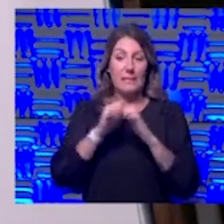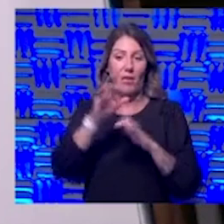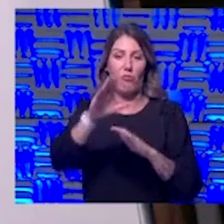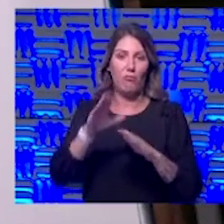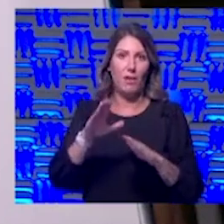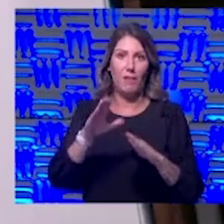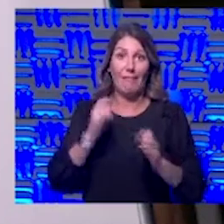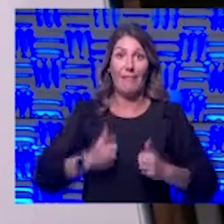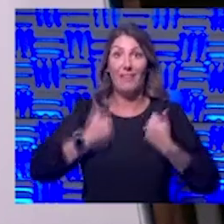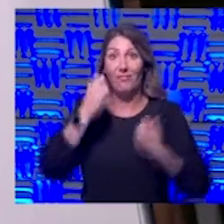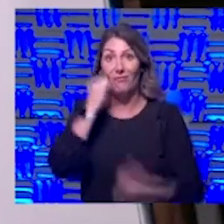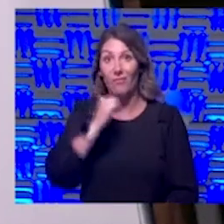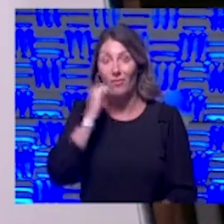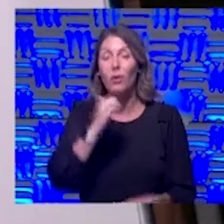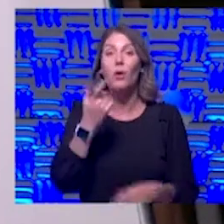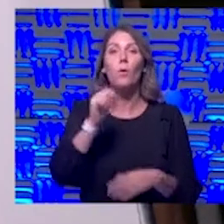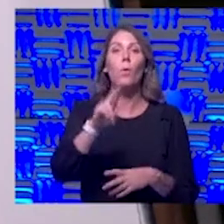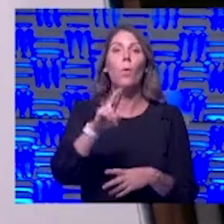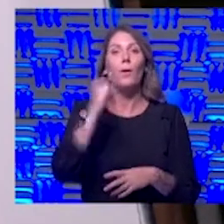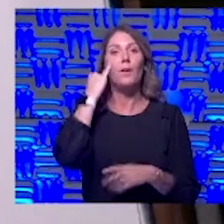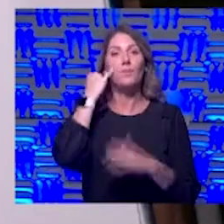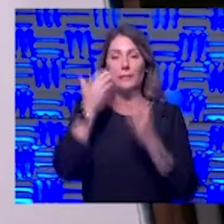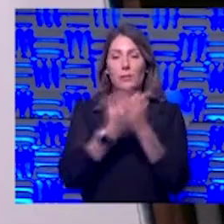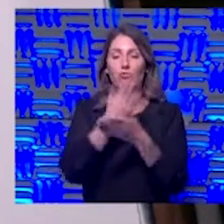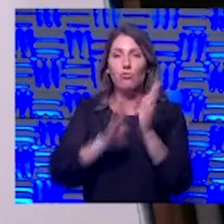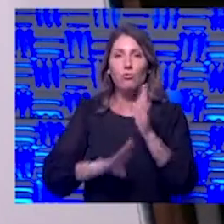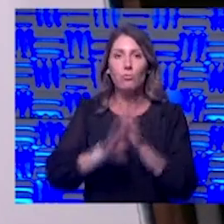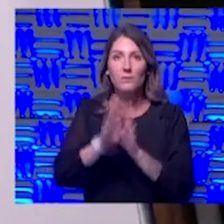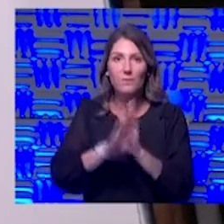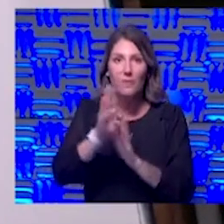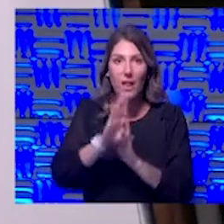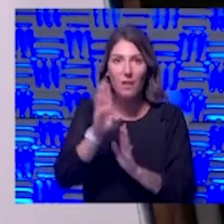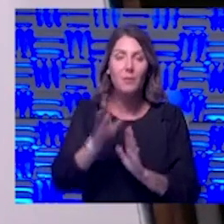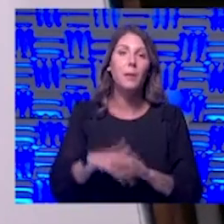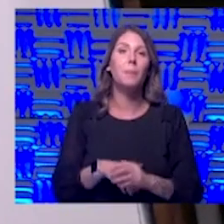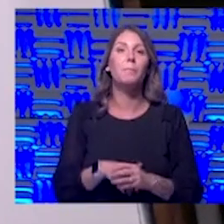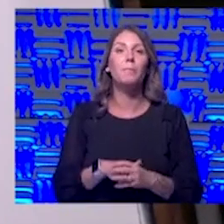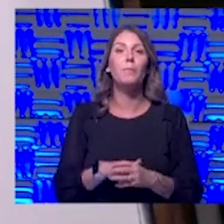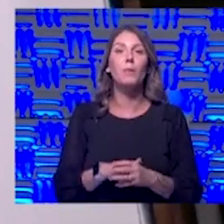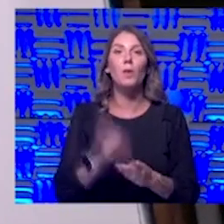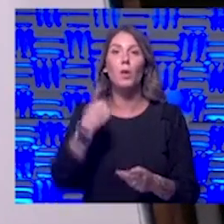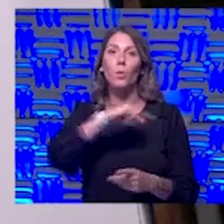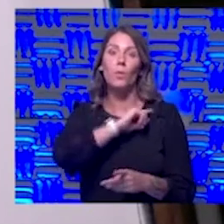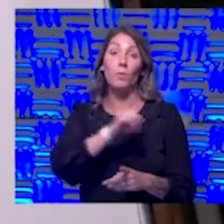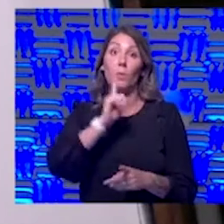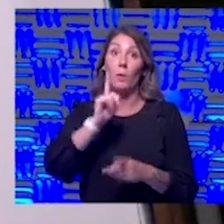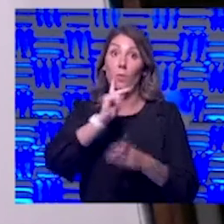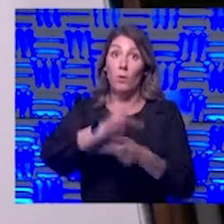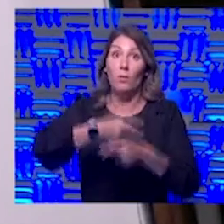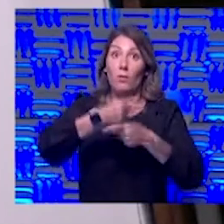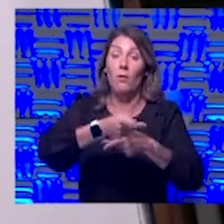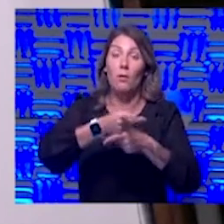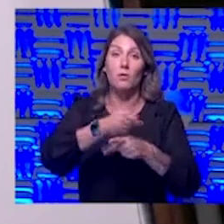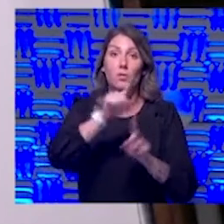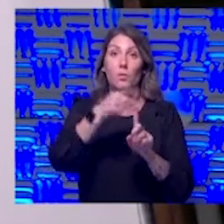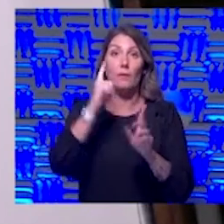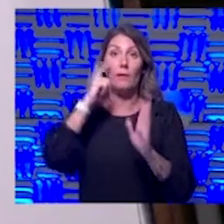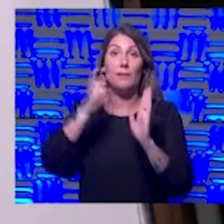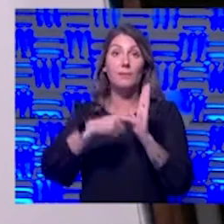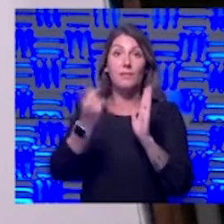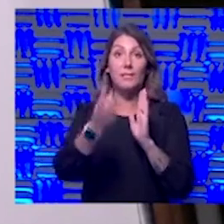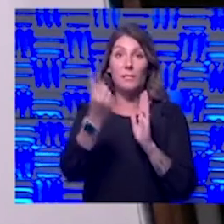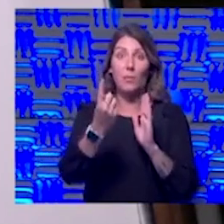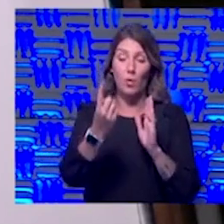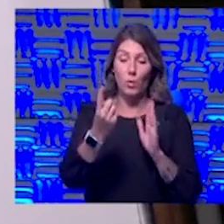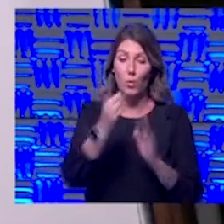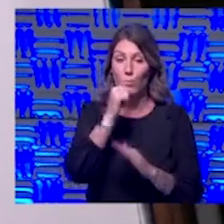quite a bit of the time, or if this is a new development. So we've been overly cautious when we identify somebody that might be showing